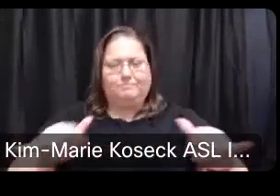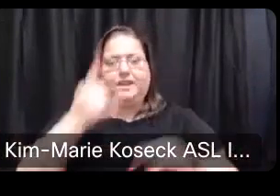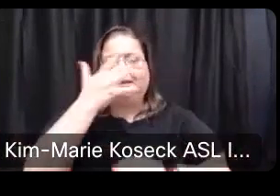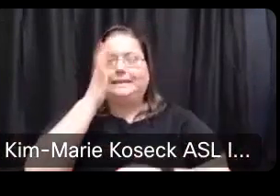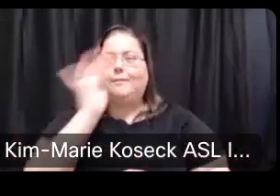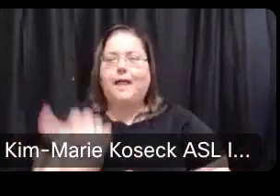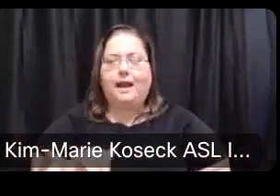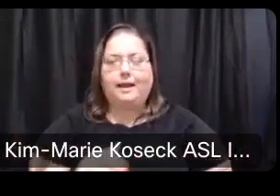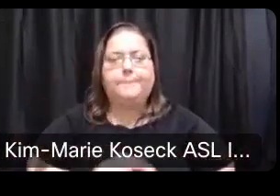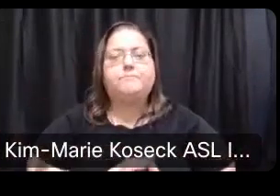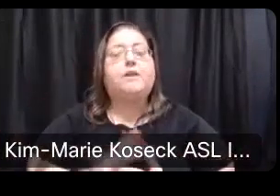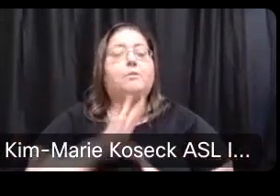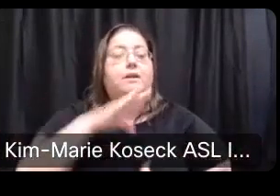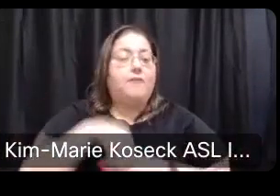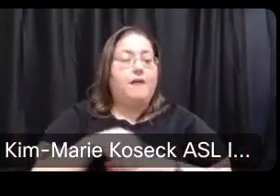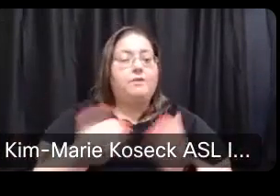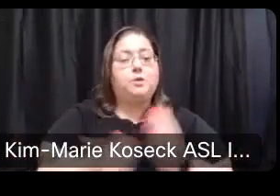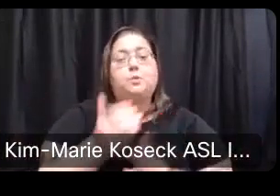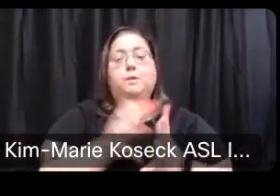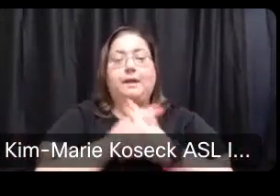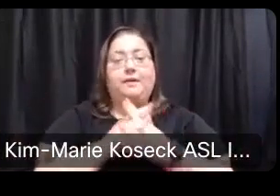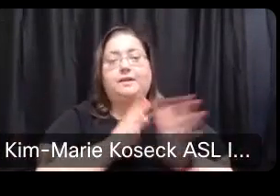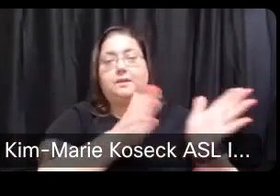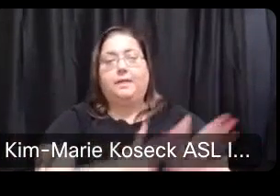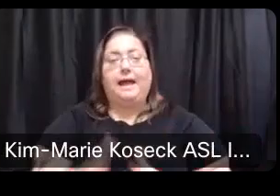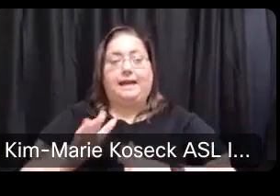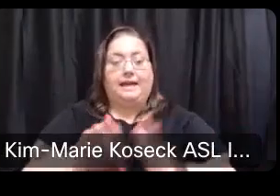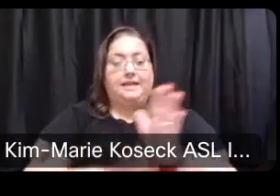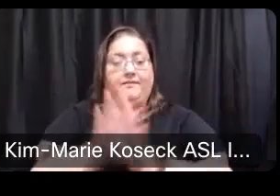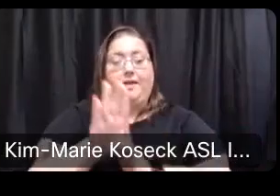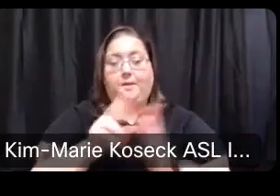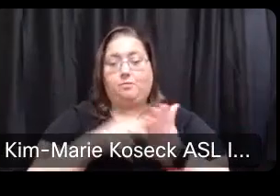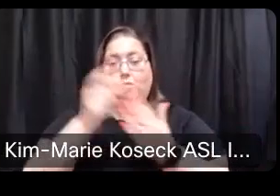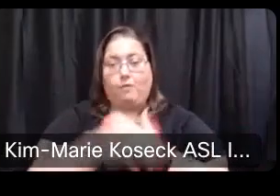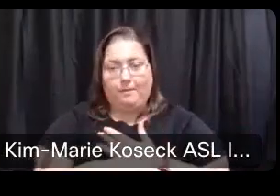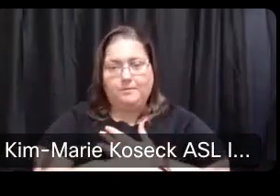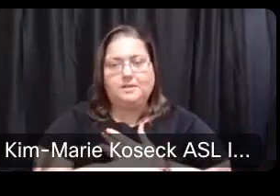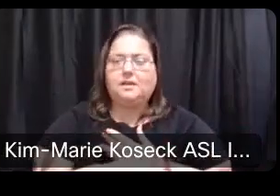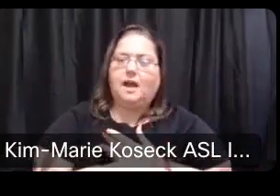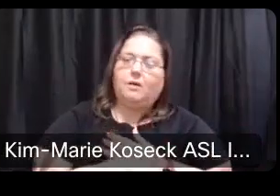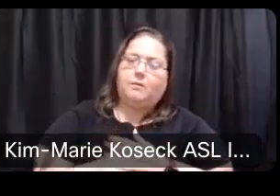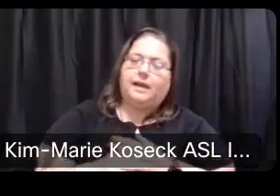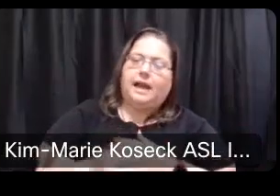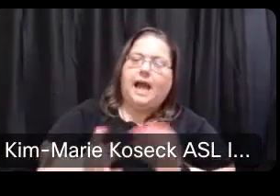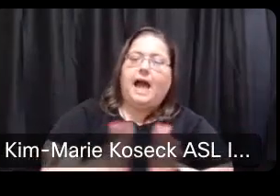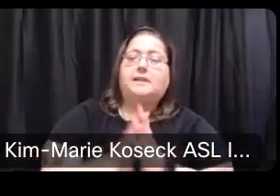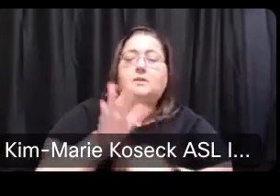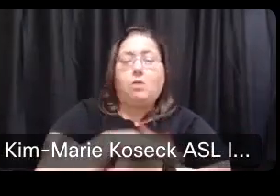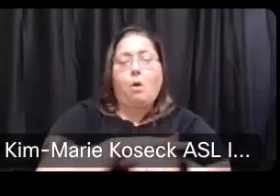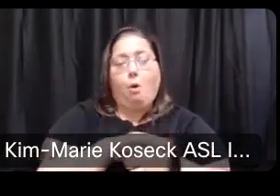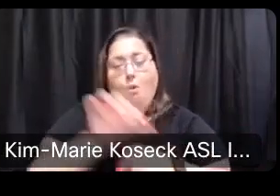to involve new Americans in our planning and development programs, and we consult our local government division